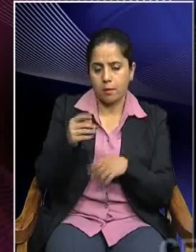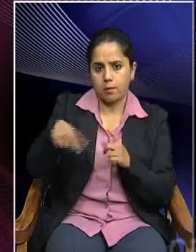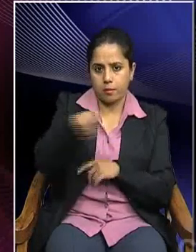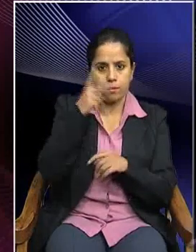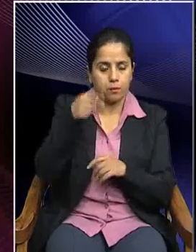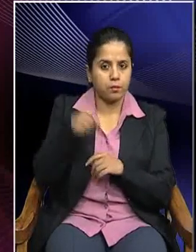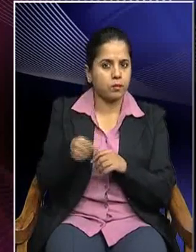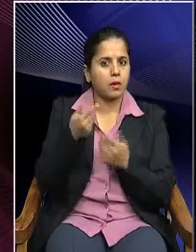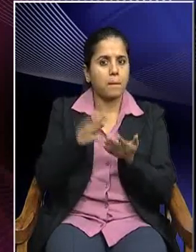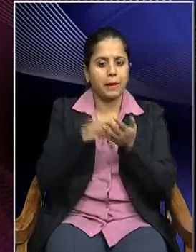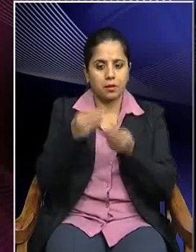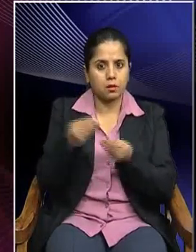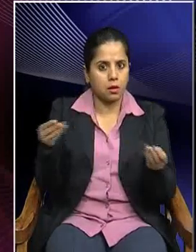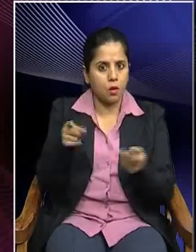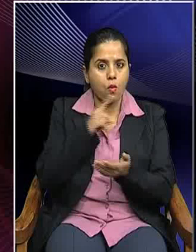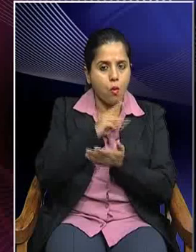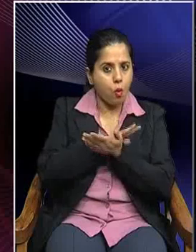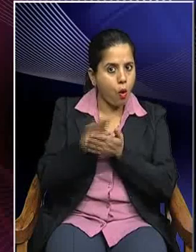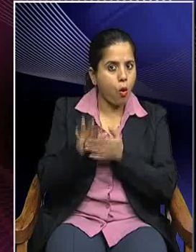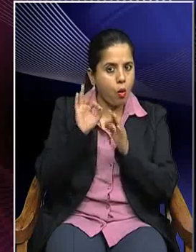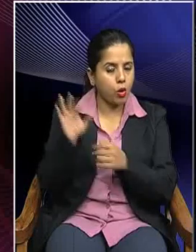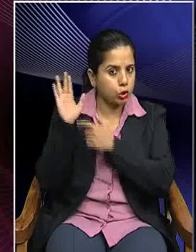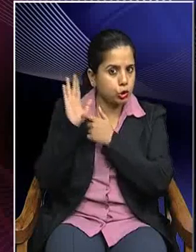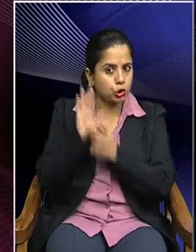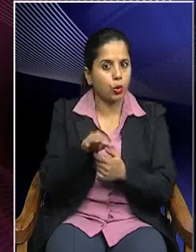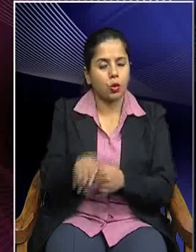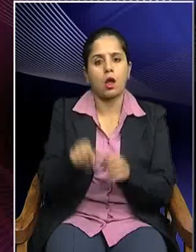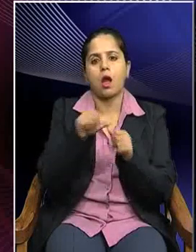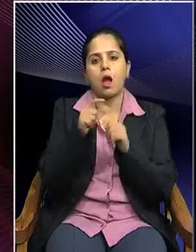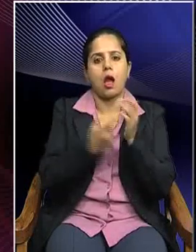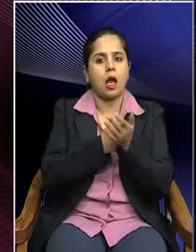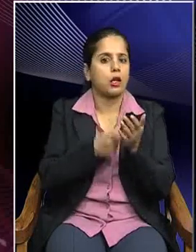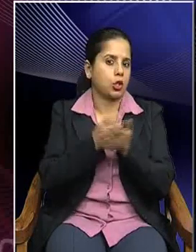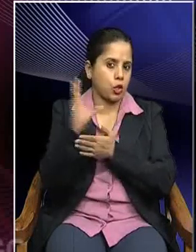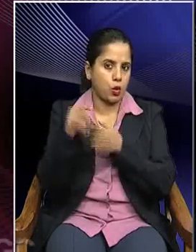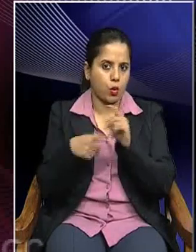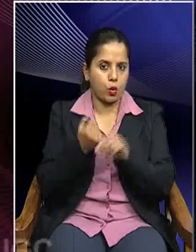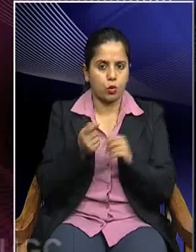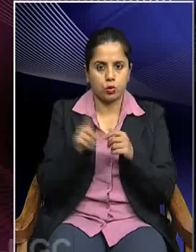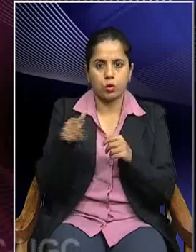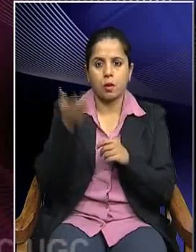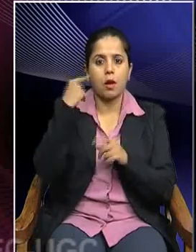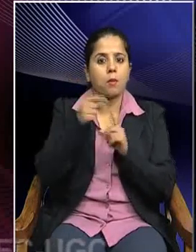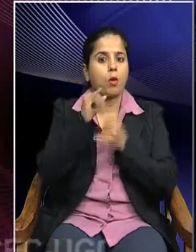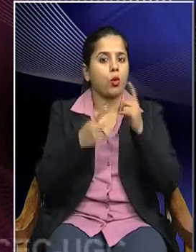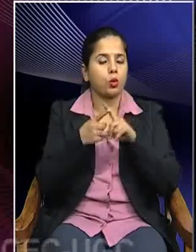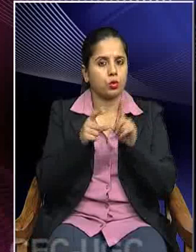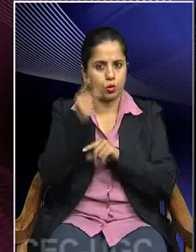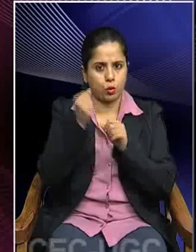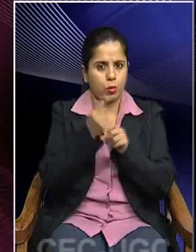material prosperity that is exhibited by the archaeological findings in the post-Gupta period is